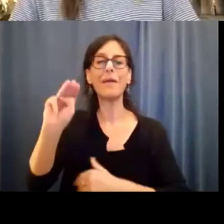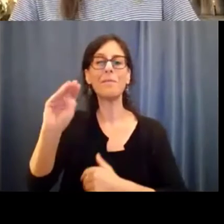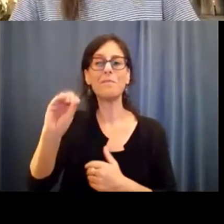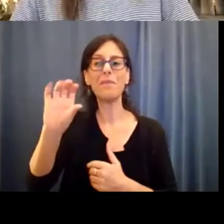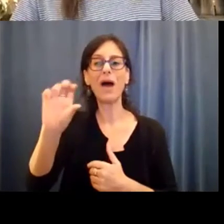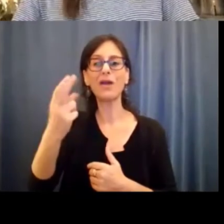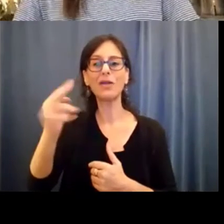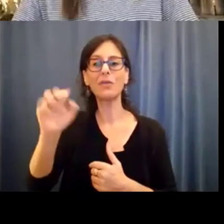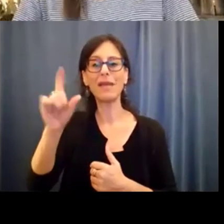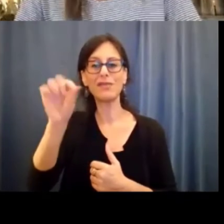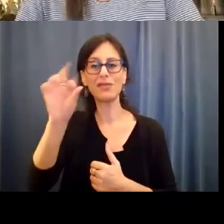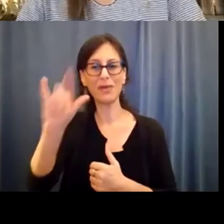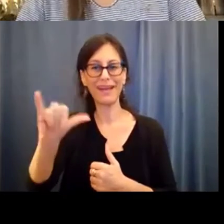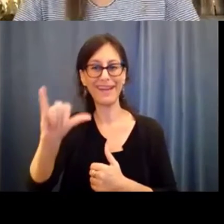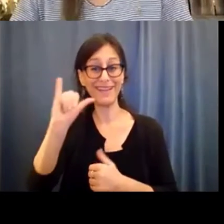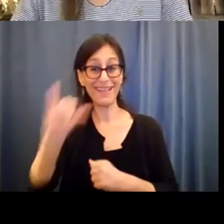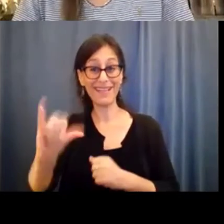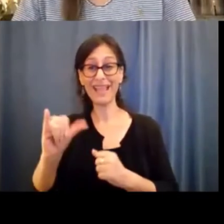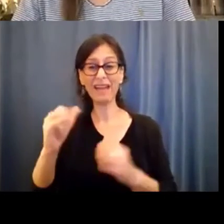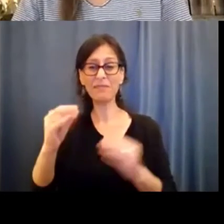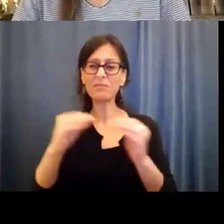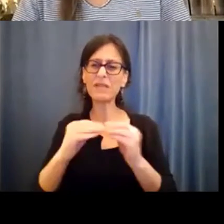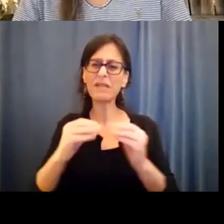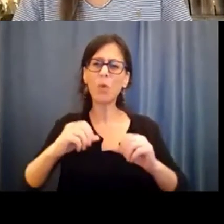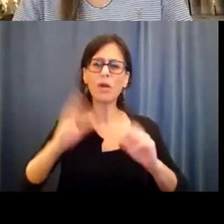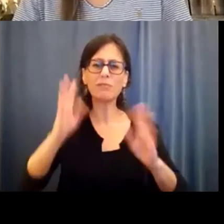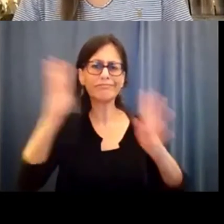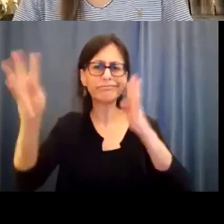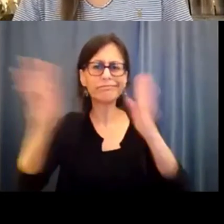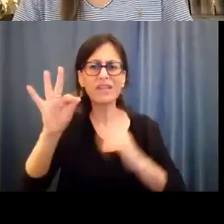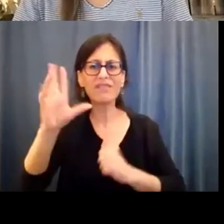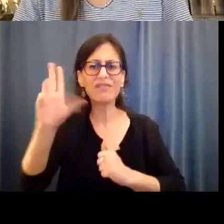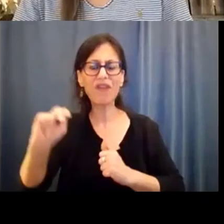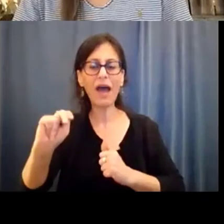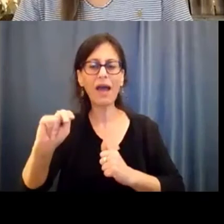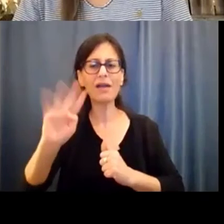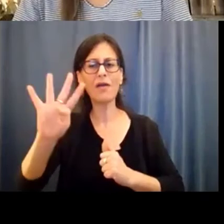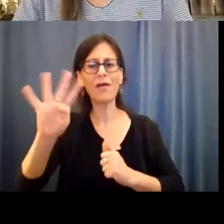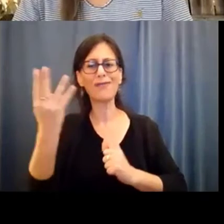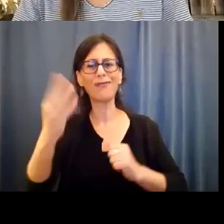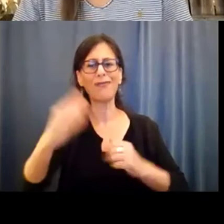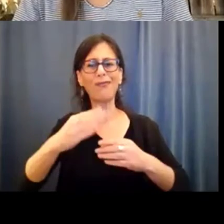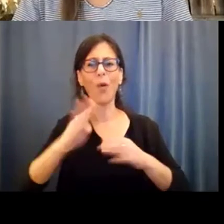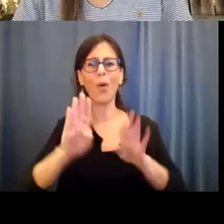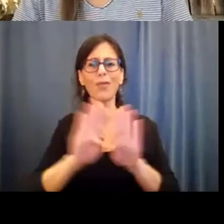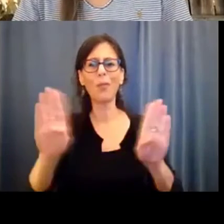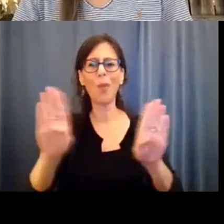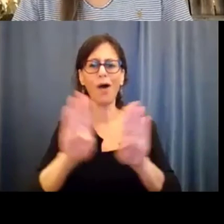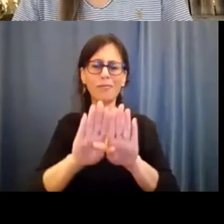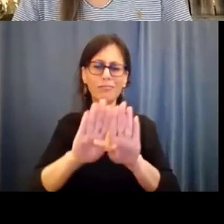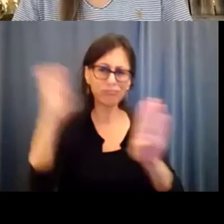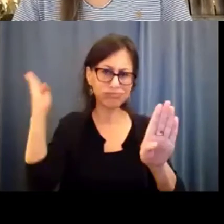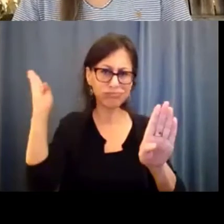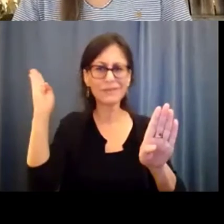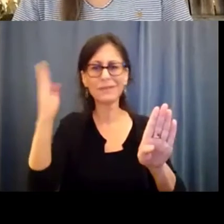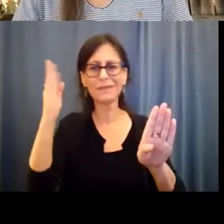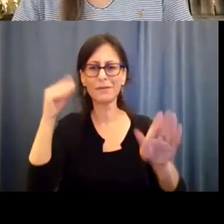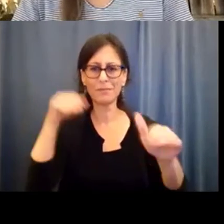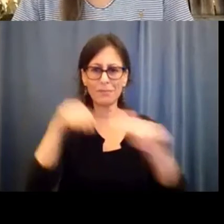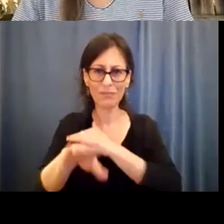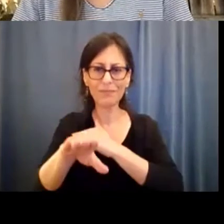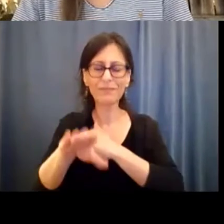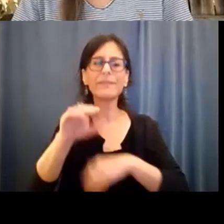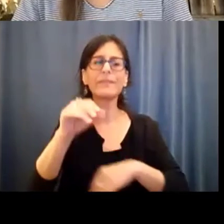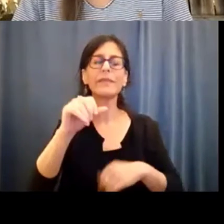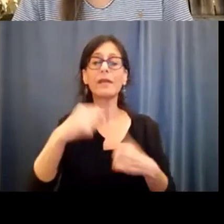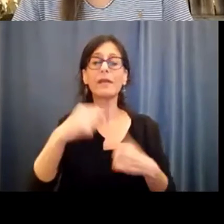break that fourth wall. Let's have fun with it. And I think that's you all these films really did such a great job with that.